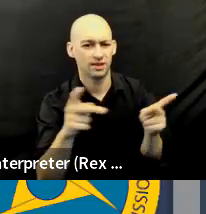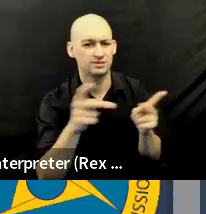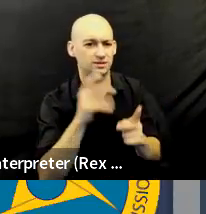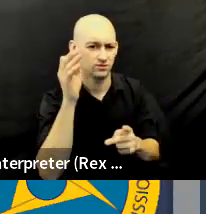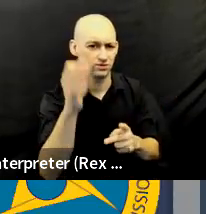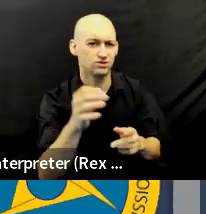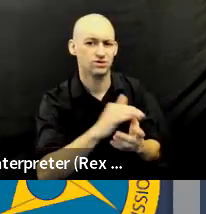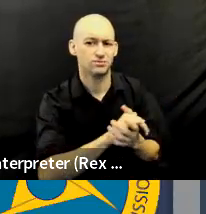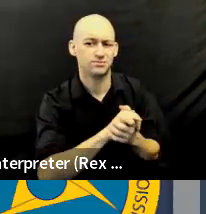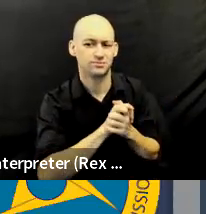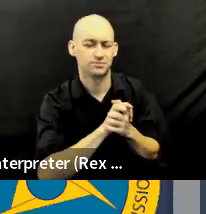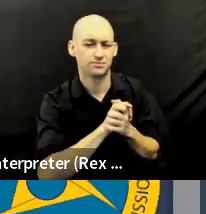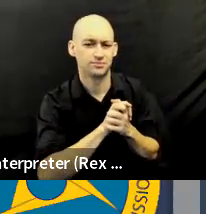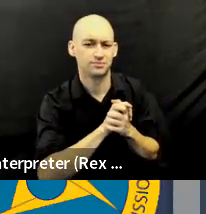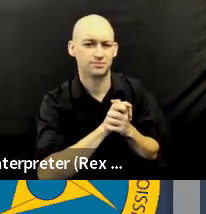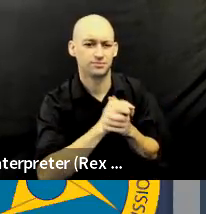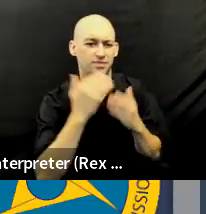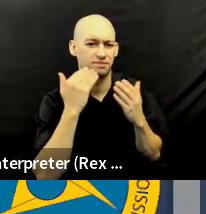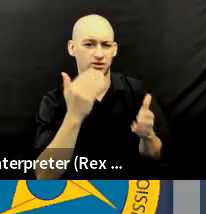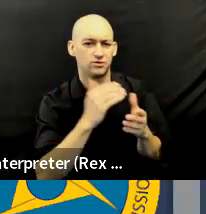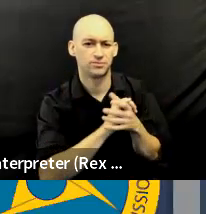that. Thank you.